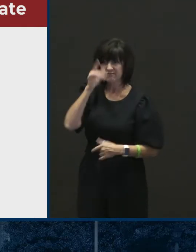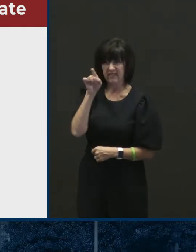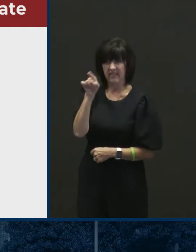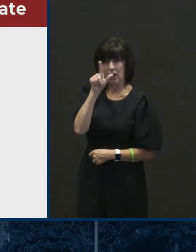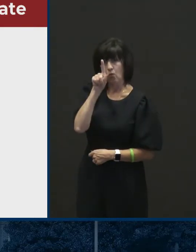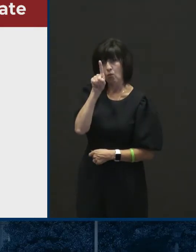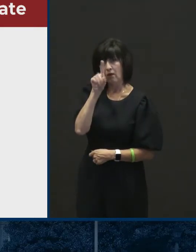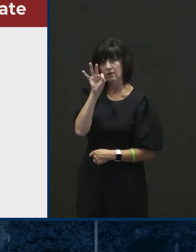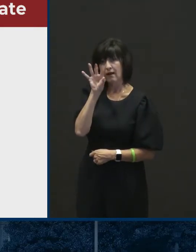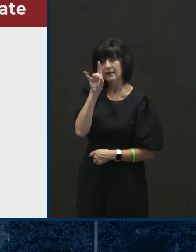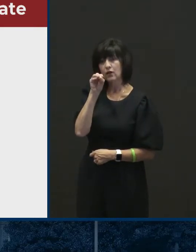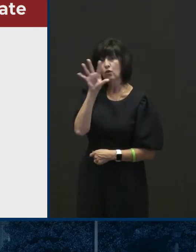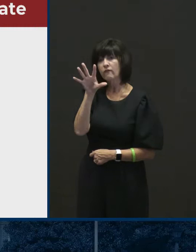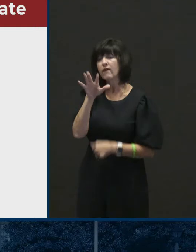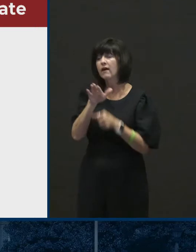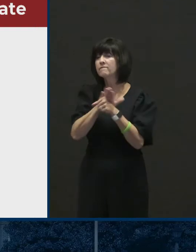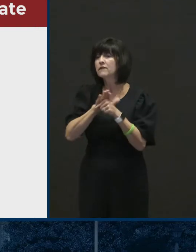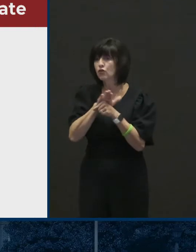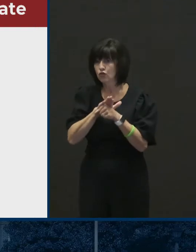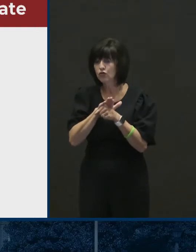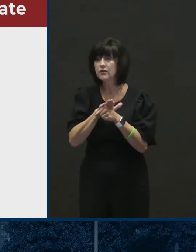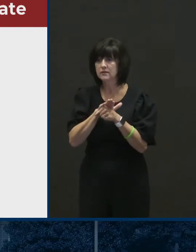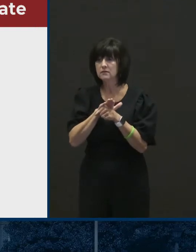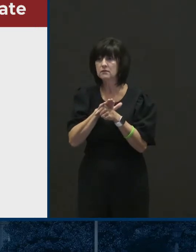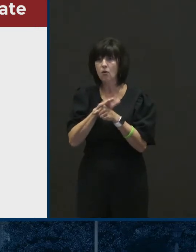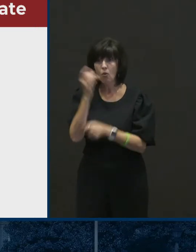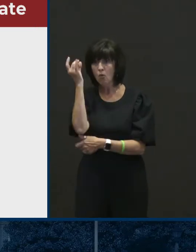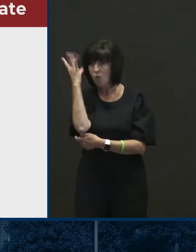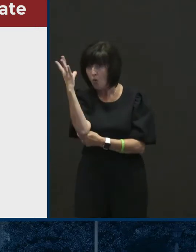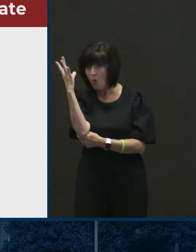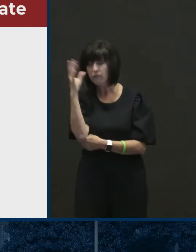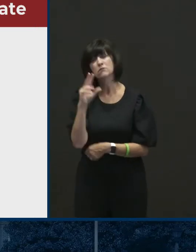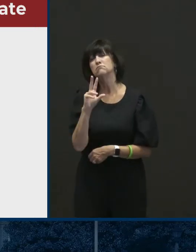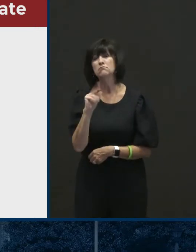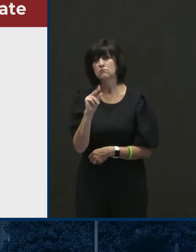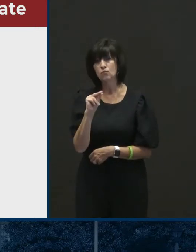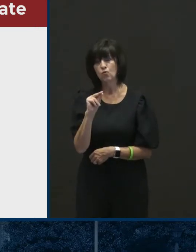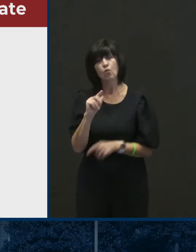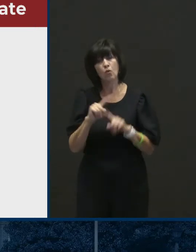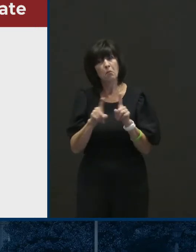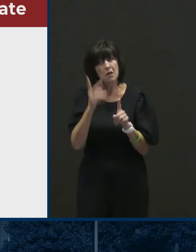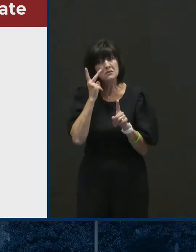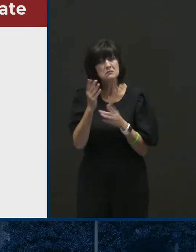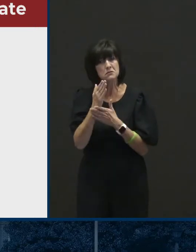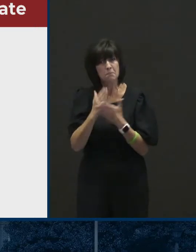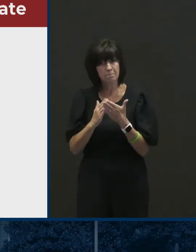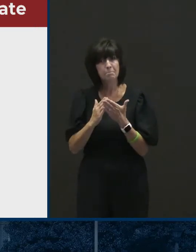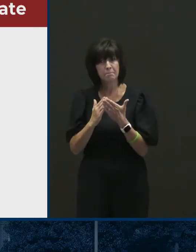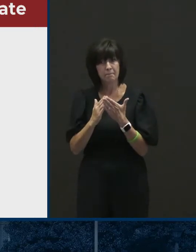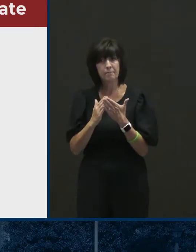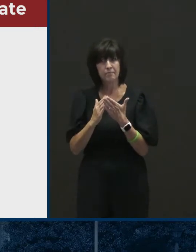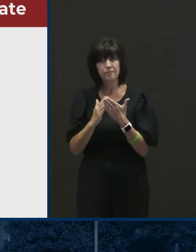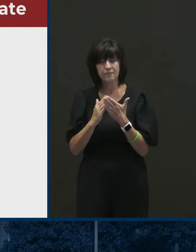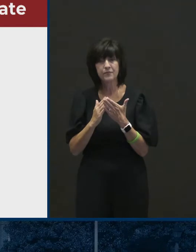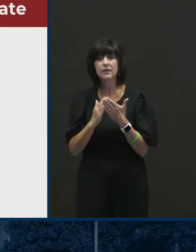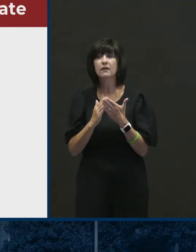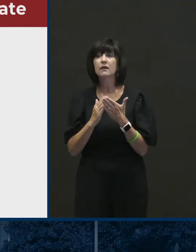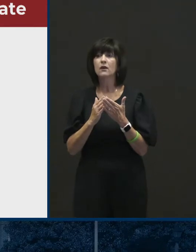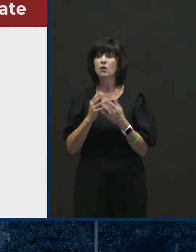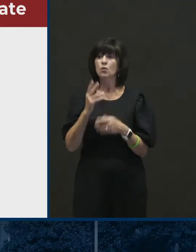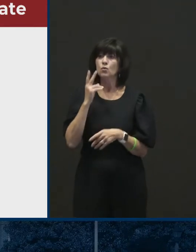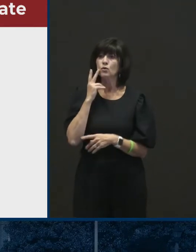19805. It's not alarming, but you see the trend going upwards. And you also see, when you look at percent